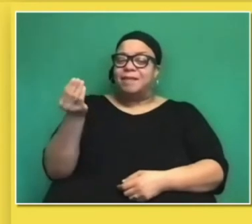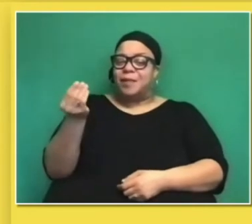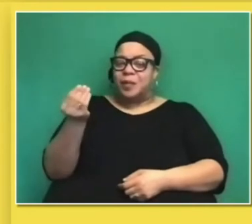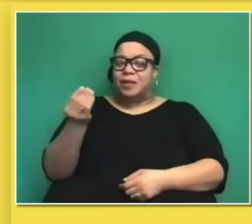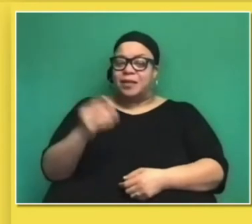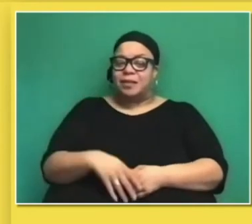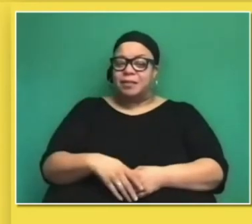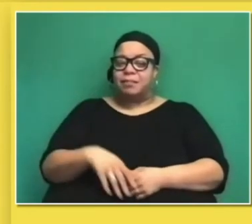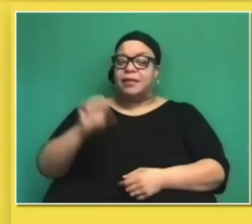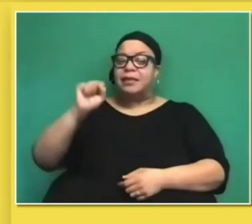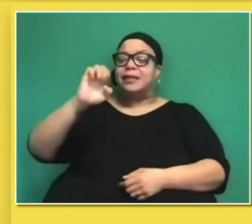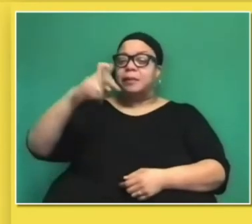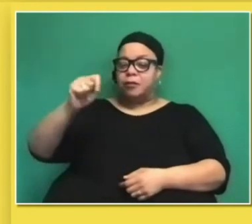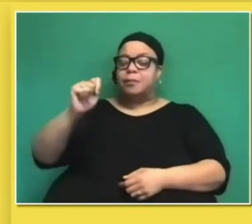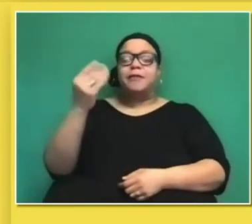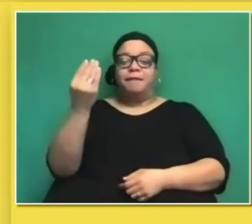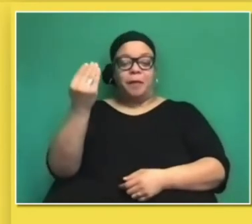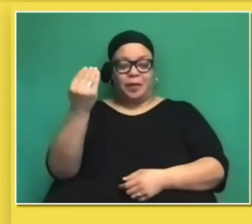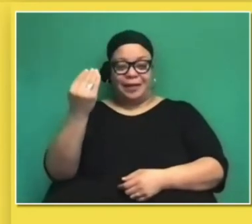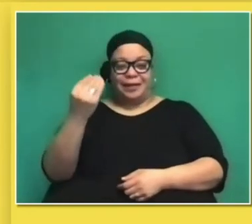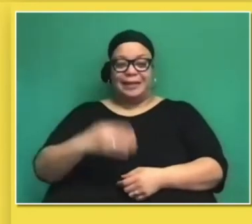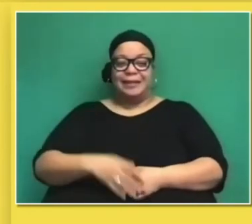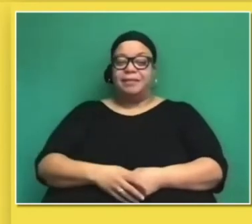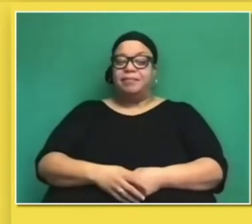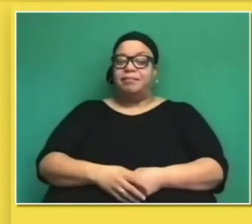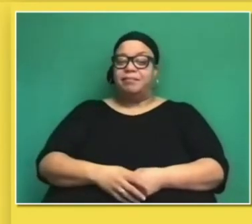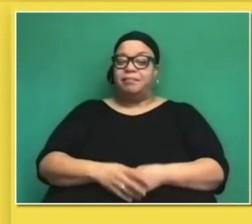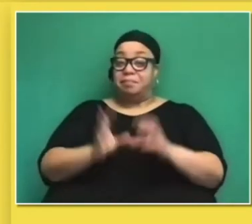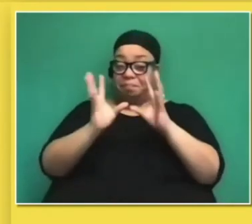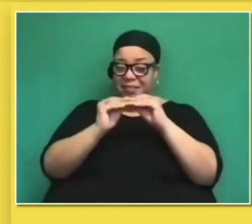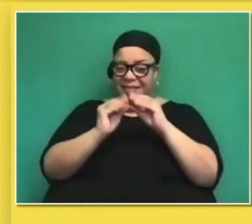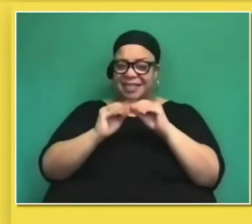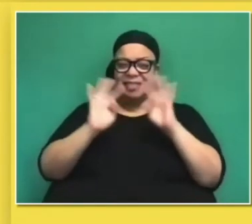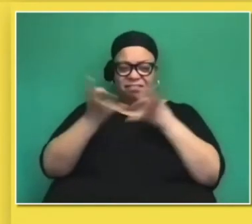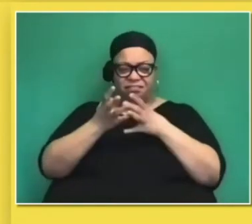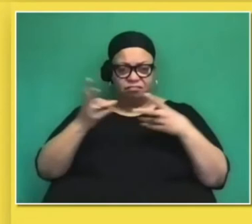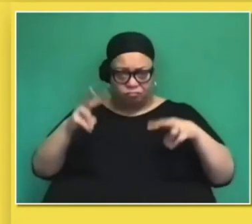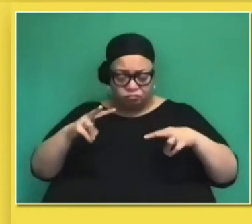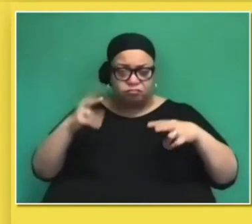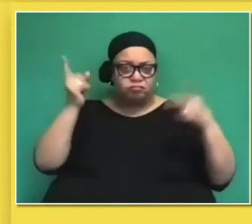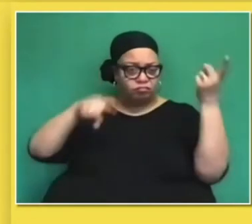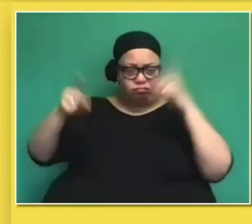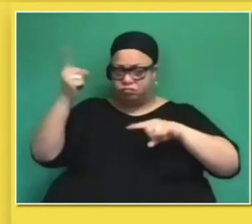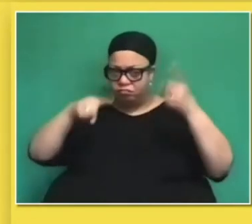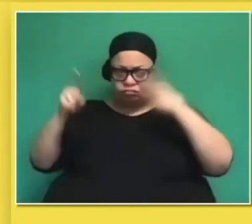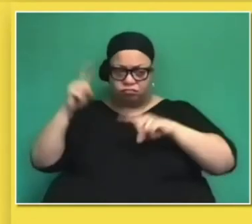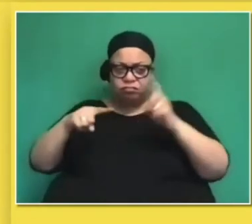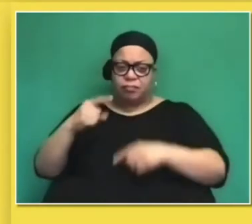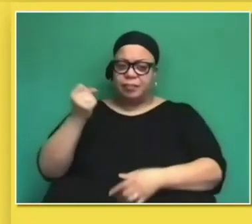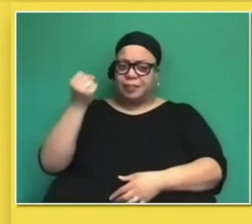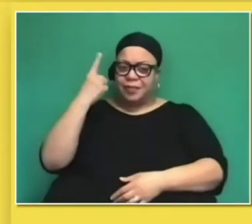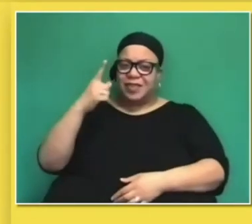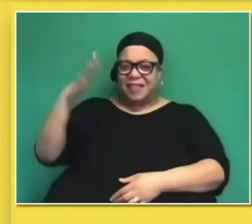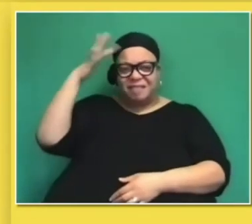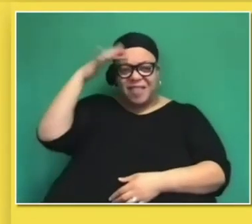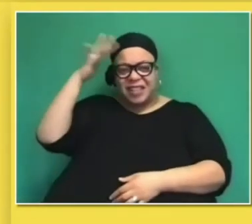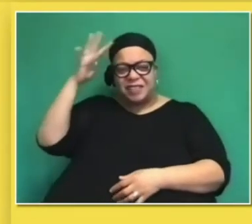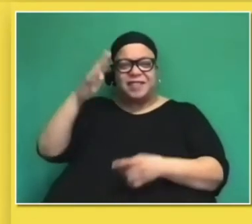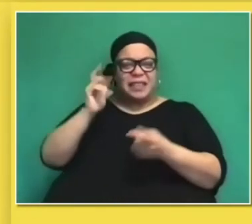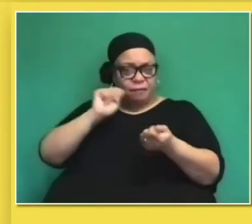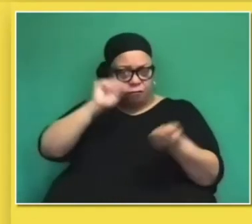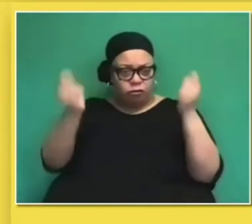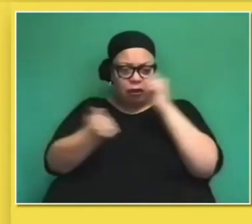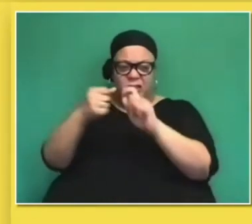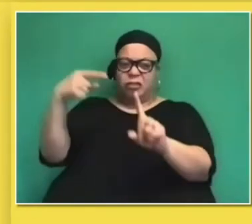his understanding and philosophy of change. And they dared to run on 15 and a union,